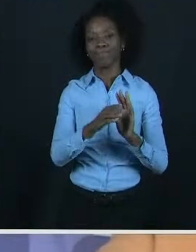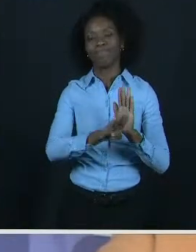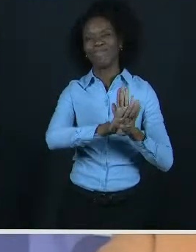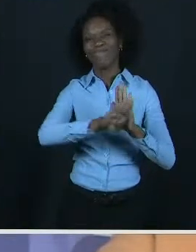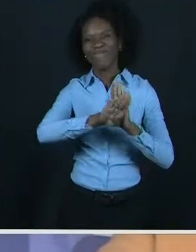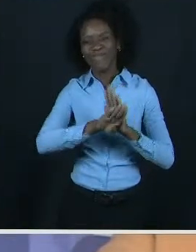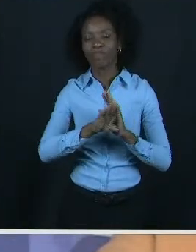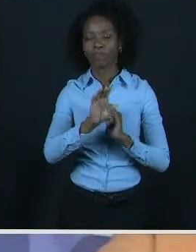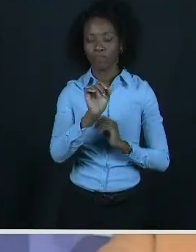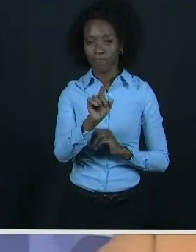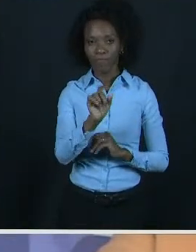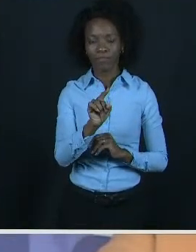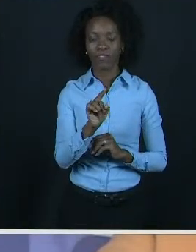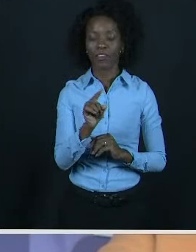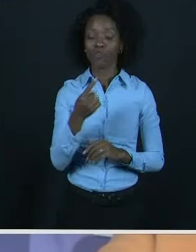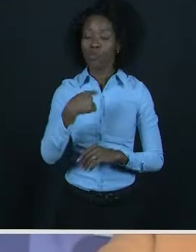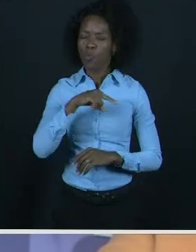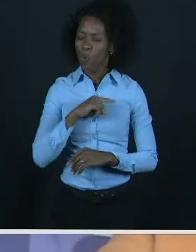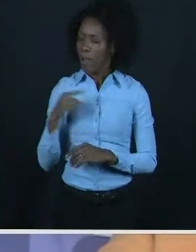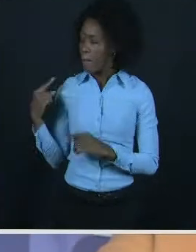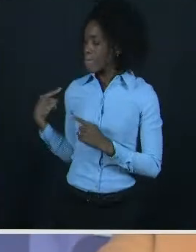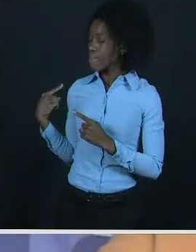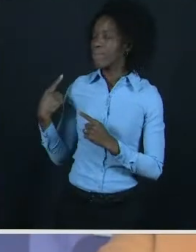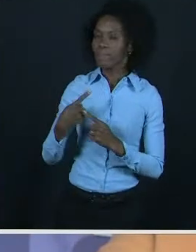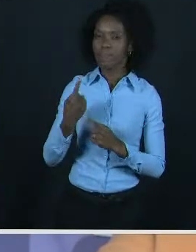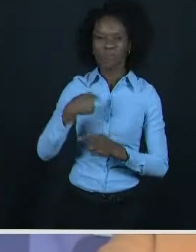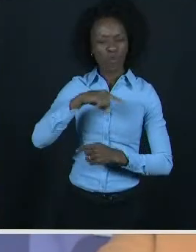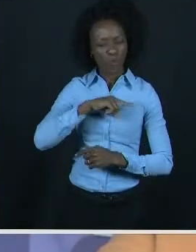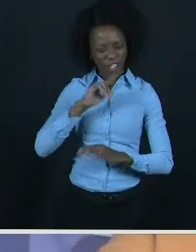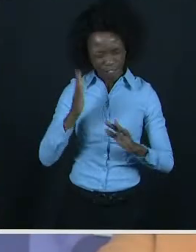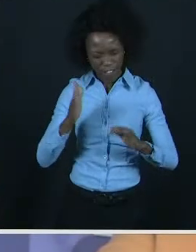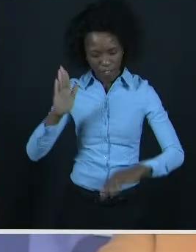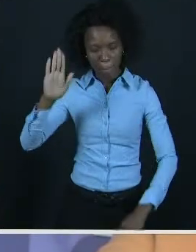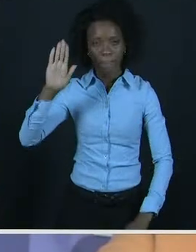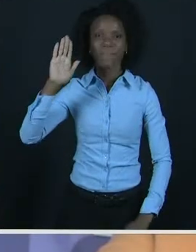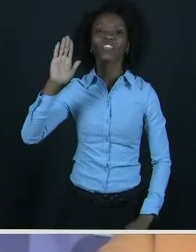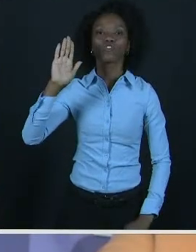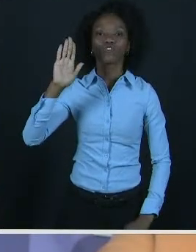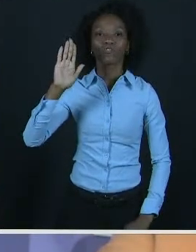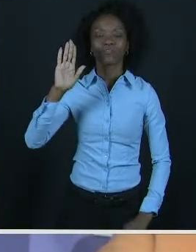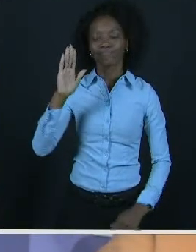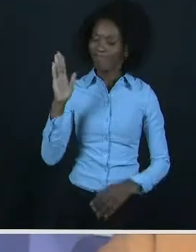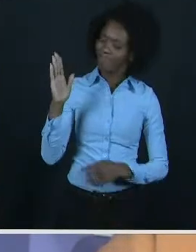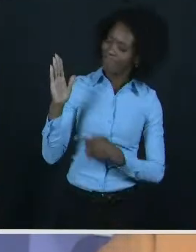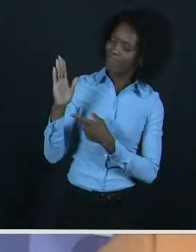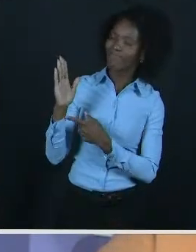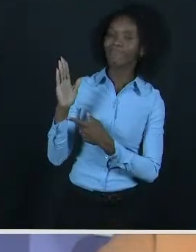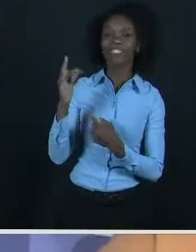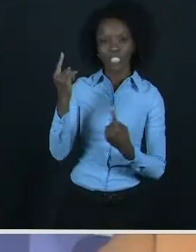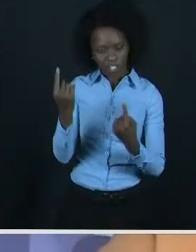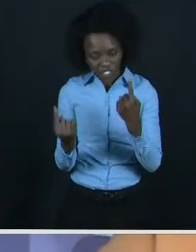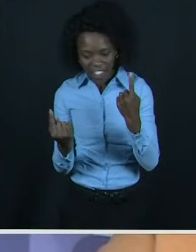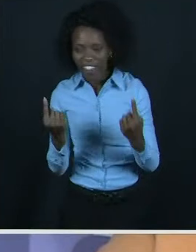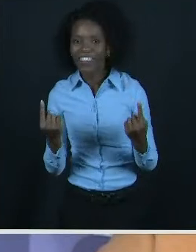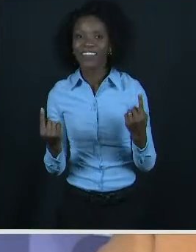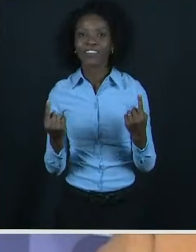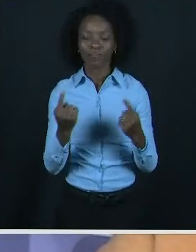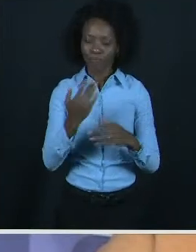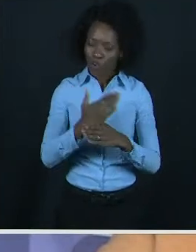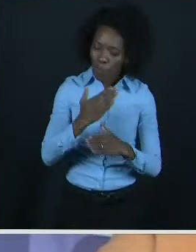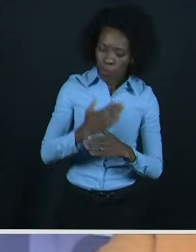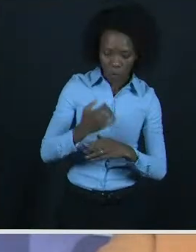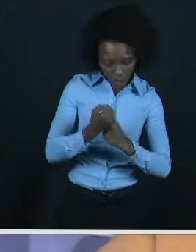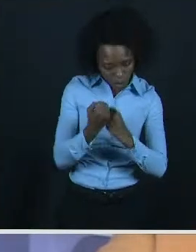we made a pledge that we made to each other to work together